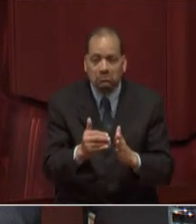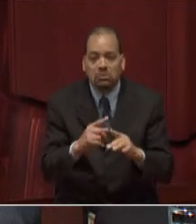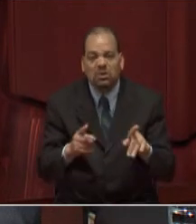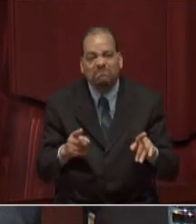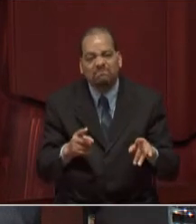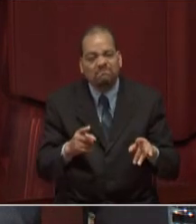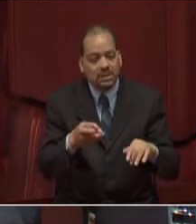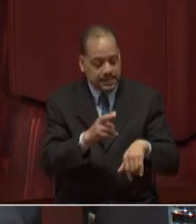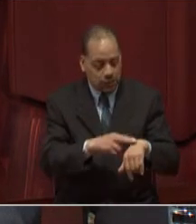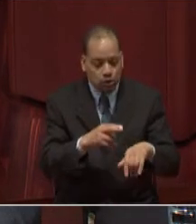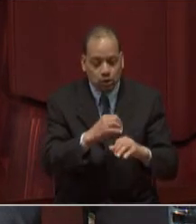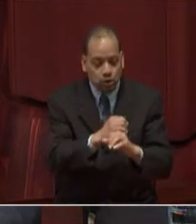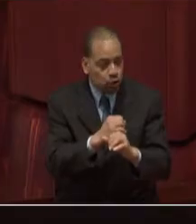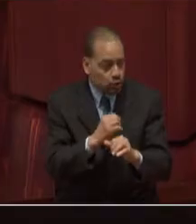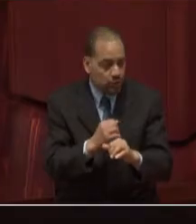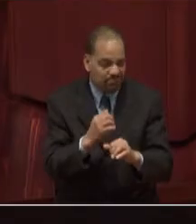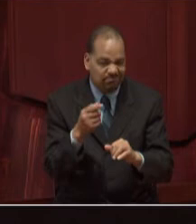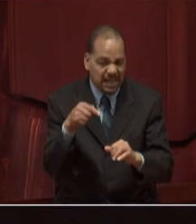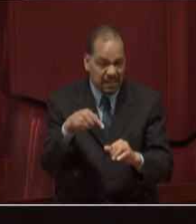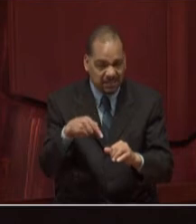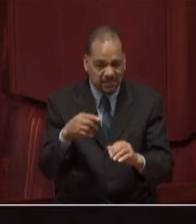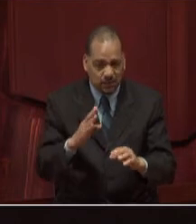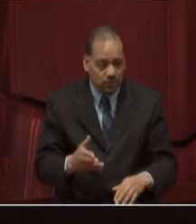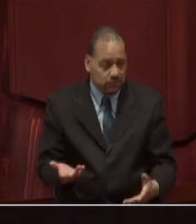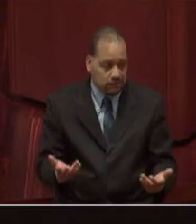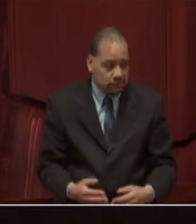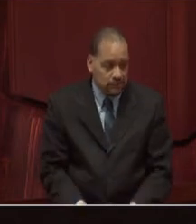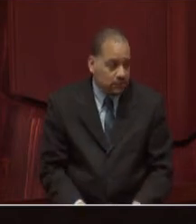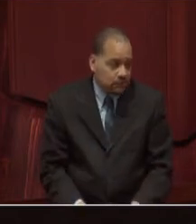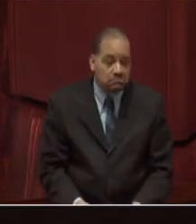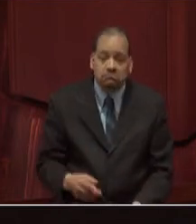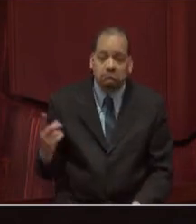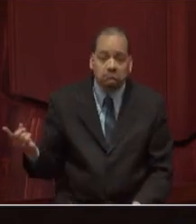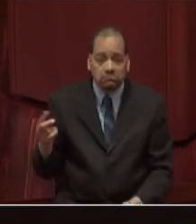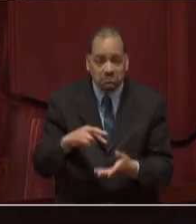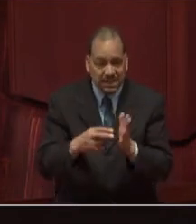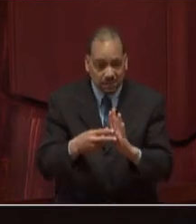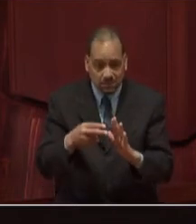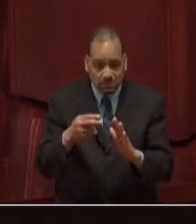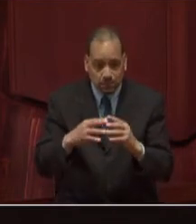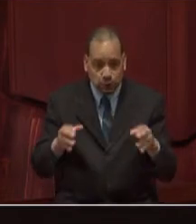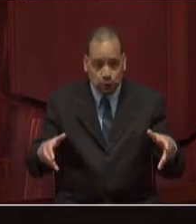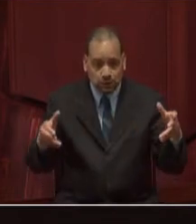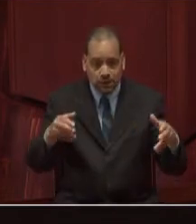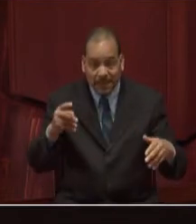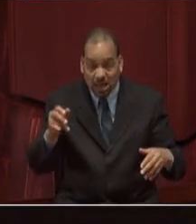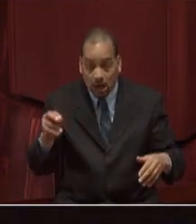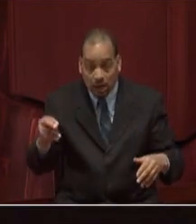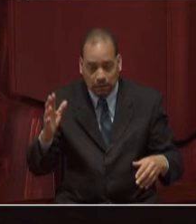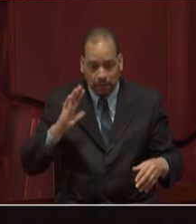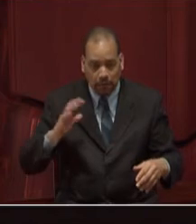National Security Council. Let me just point, they were not running back to the Pentagon. The Pentagon didn't exist at that point. No, they were, well, there was the War